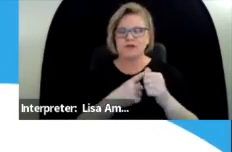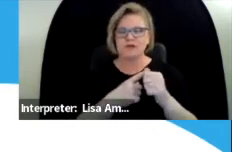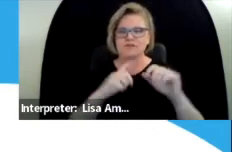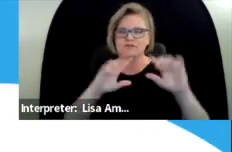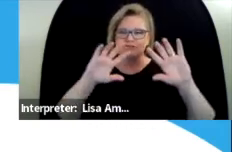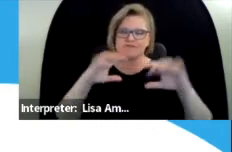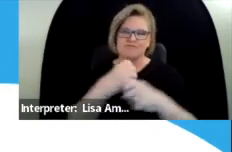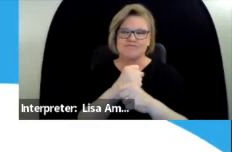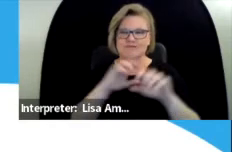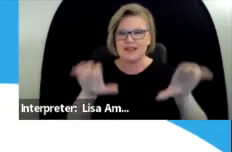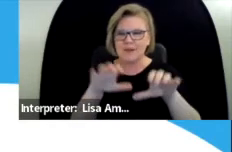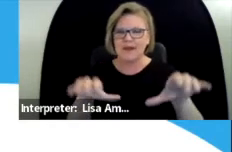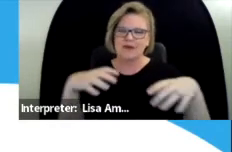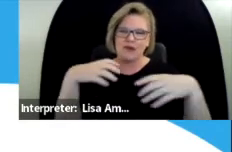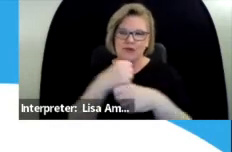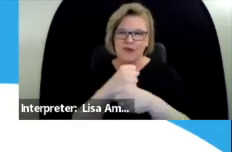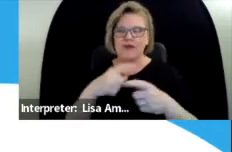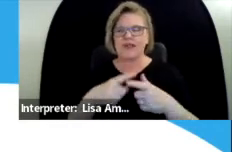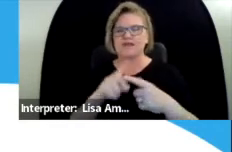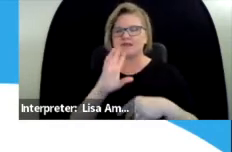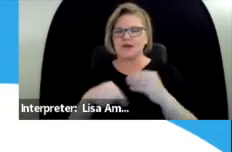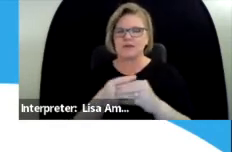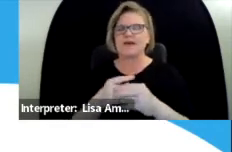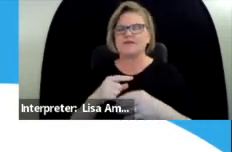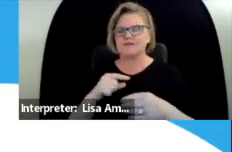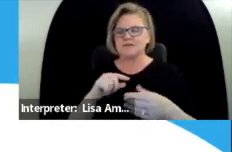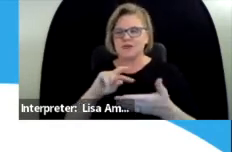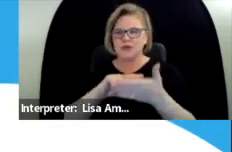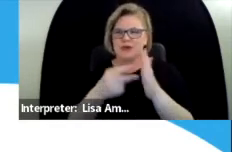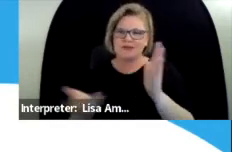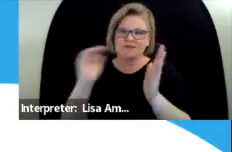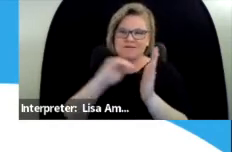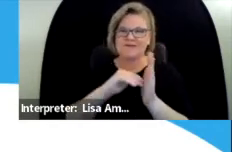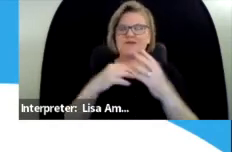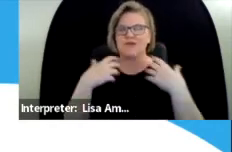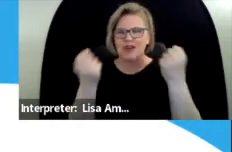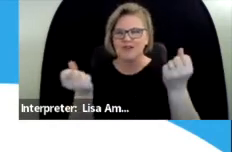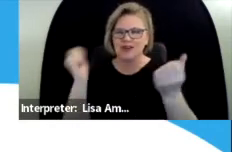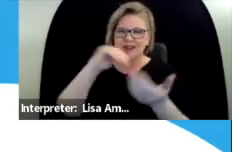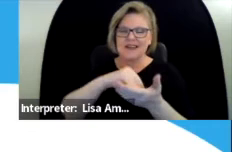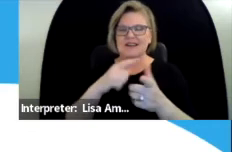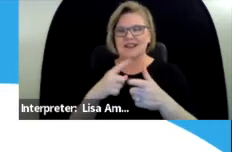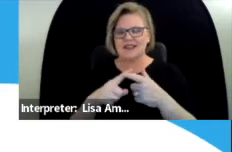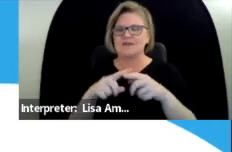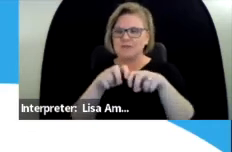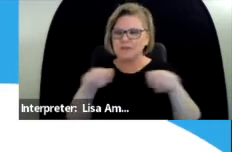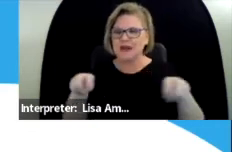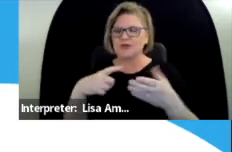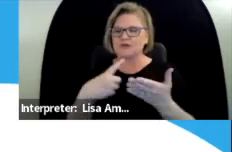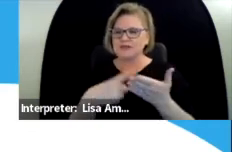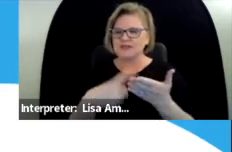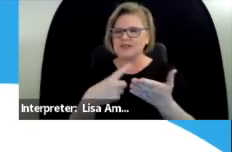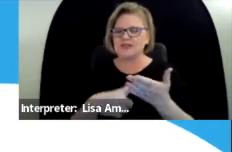of the campaign before we start our Redefining Recovery presentation and then panel discussion. Finally, we'll open up